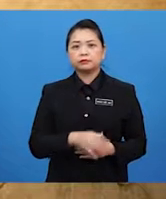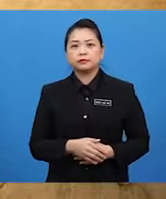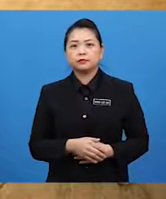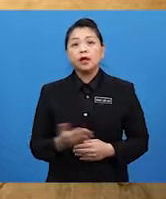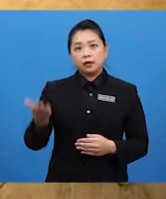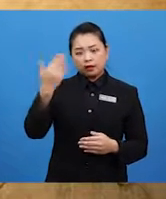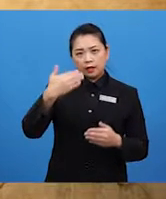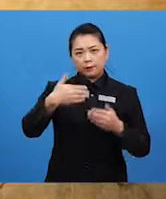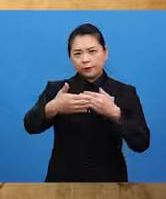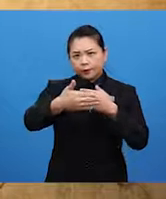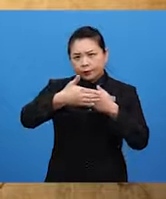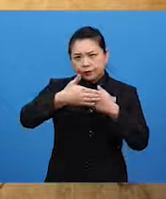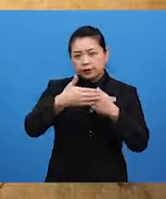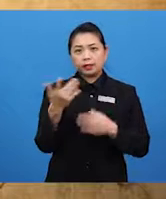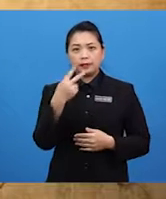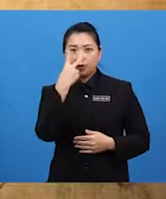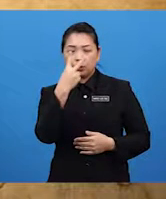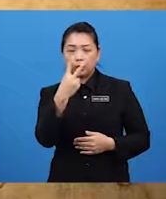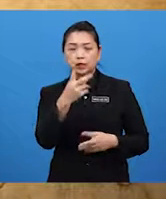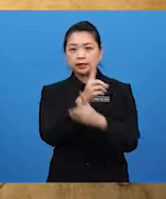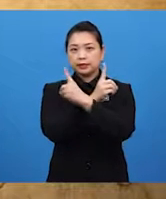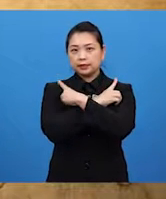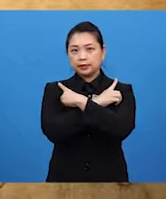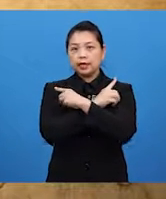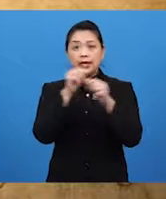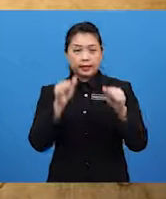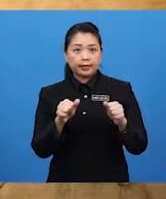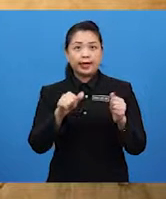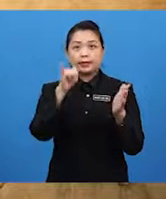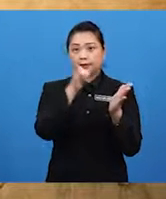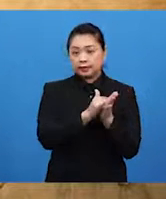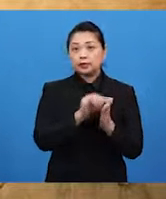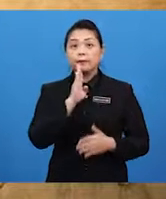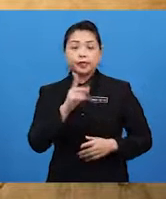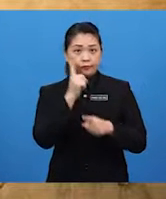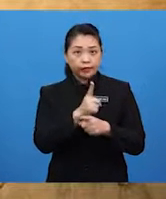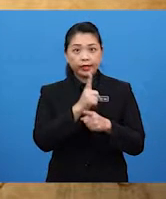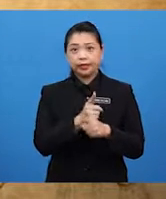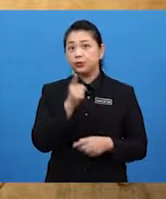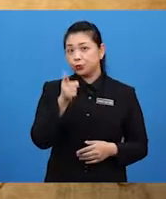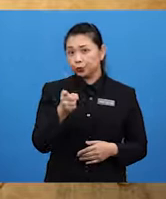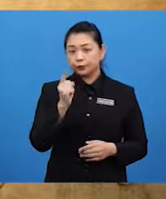closer, let me look, dear. Can this be really you?